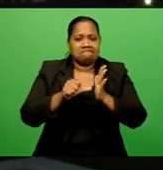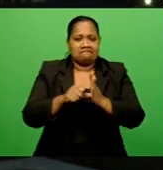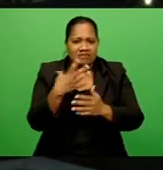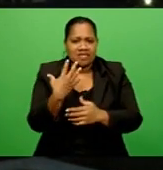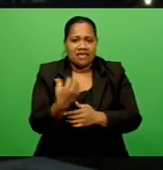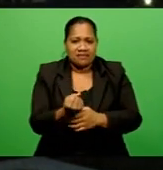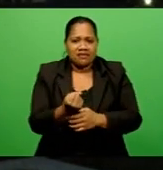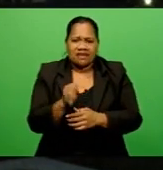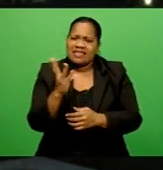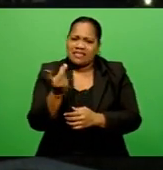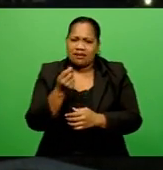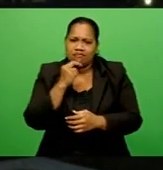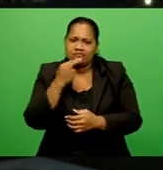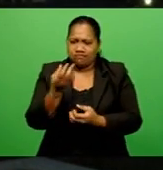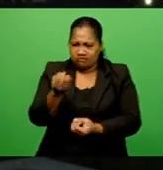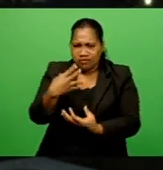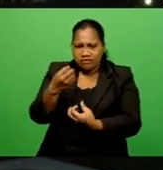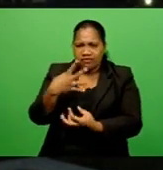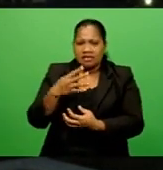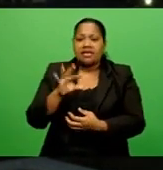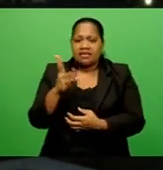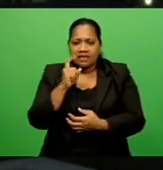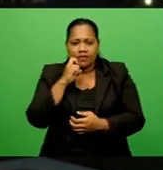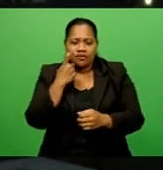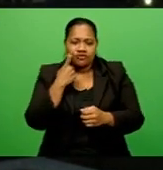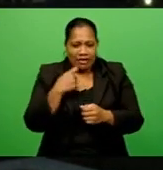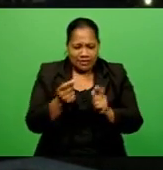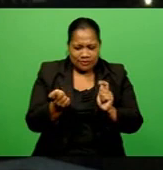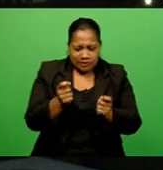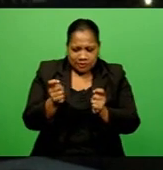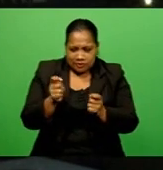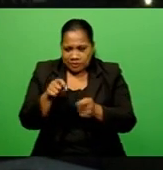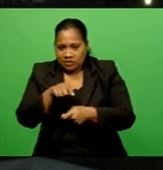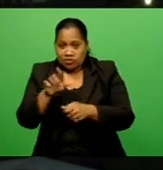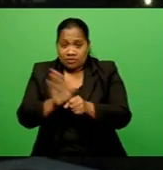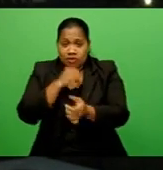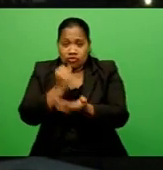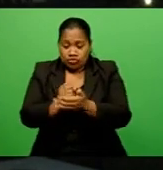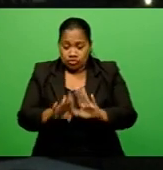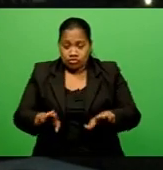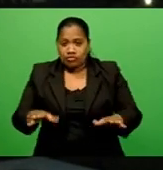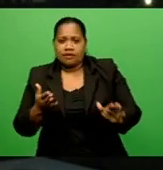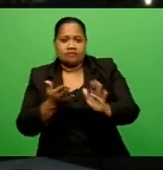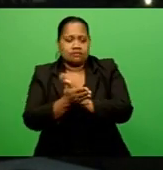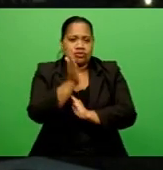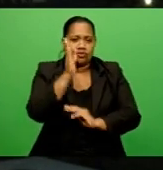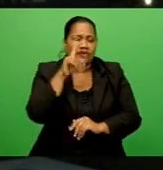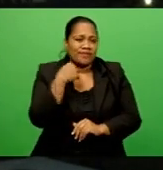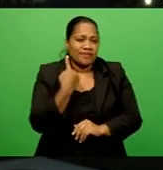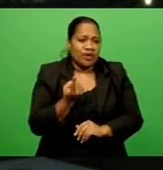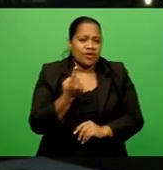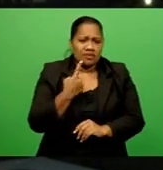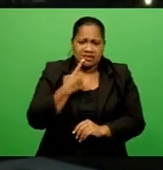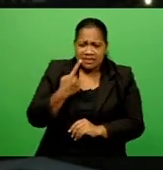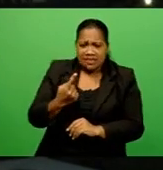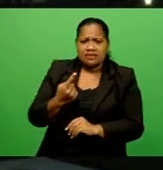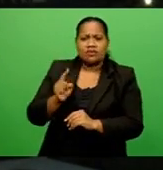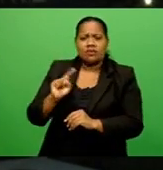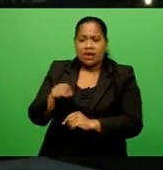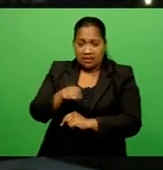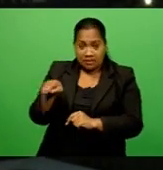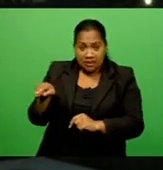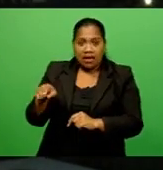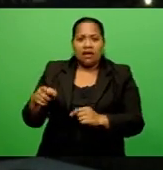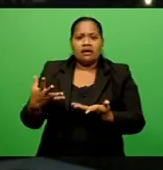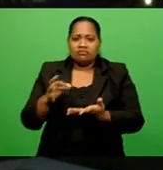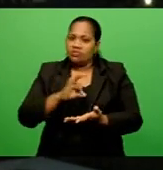they've told me that they will make adjustments to ensure their kids are in school from tomorrow. Also, what they're saying is that they've decided not